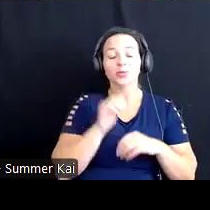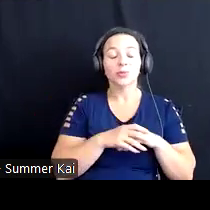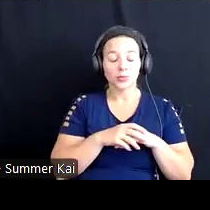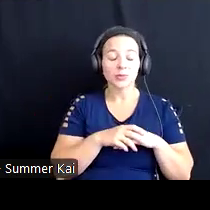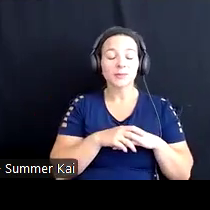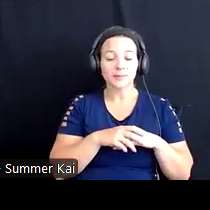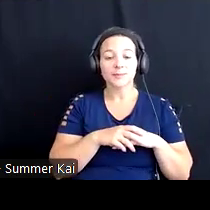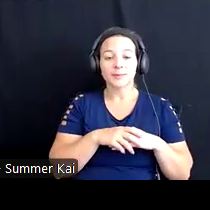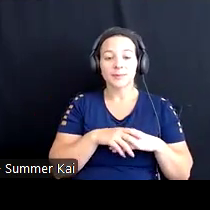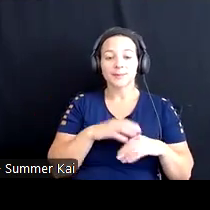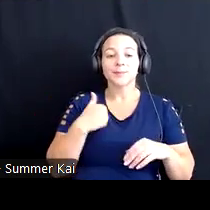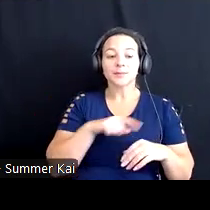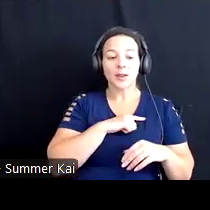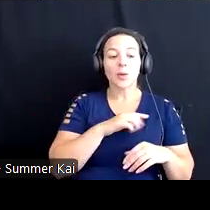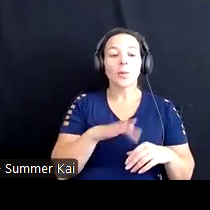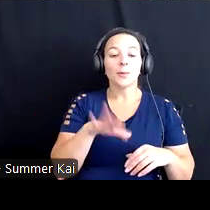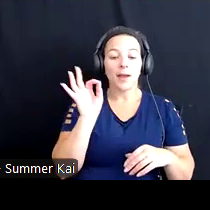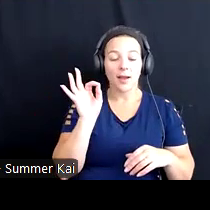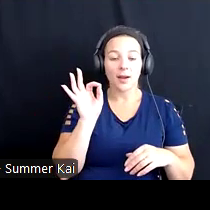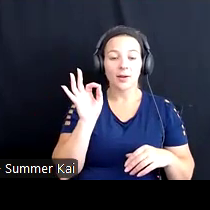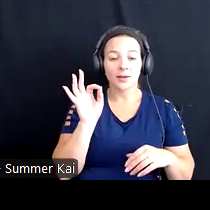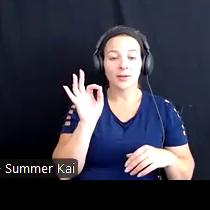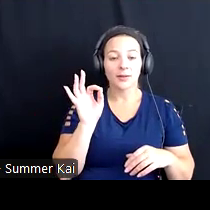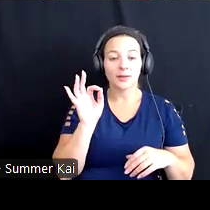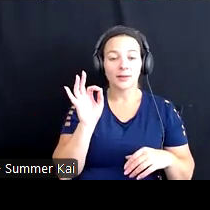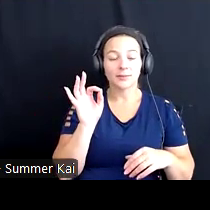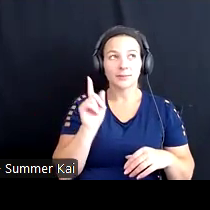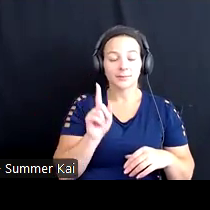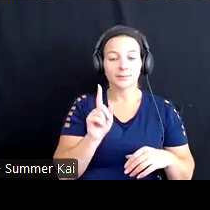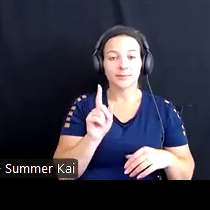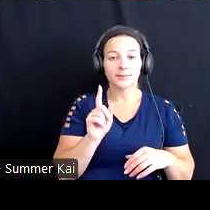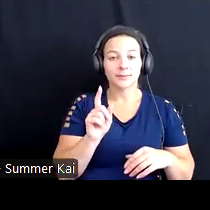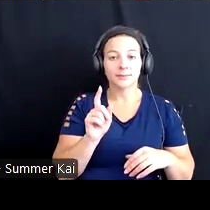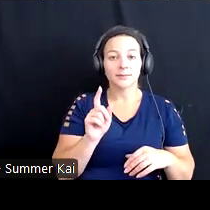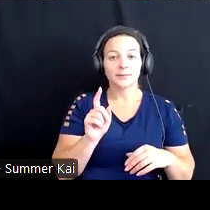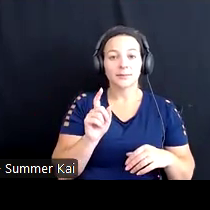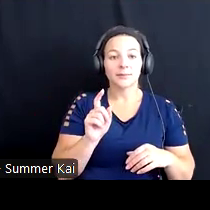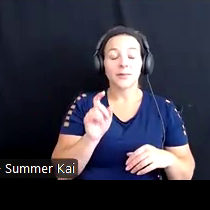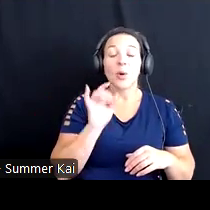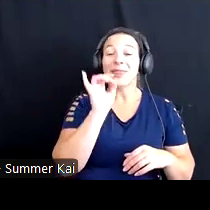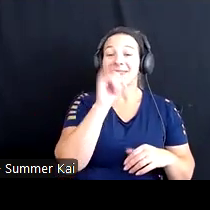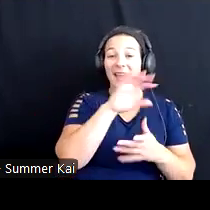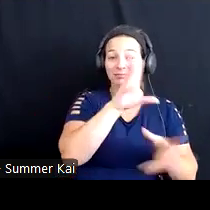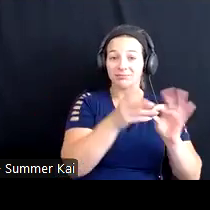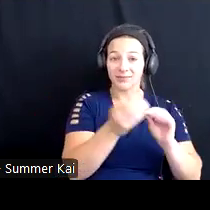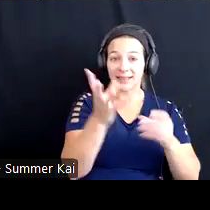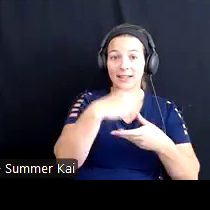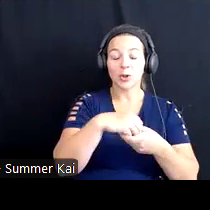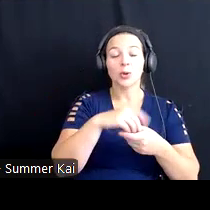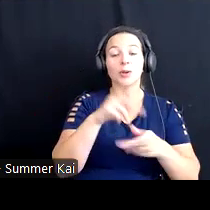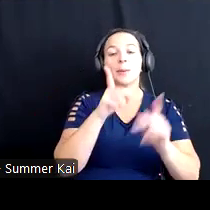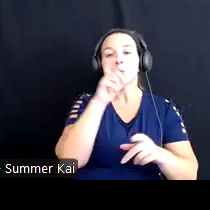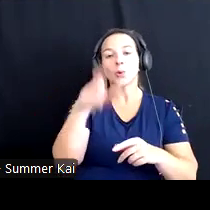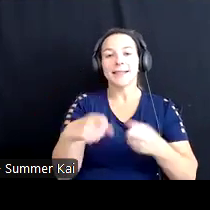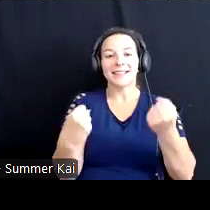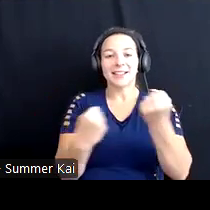also found, and I'll also note that that included needing assistance and support